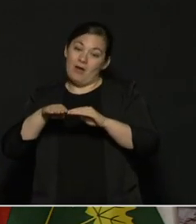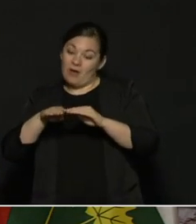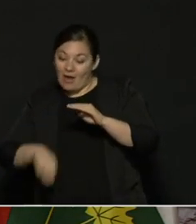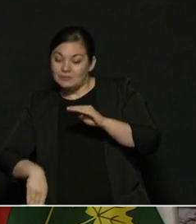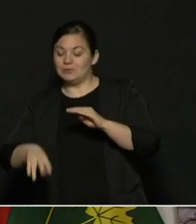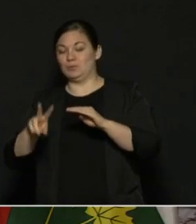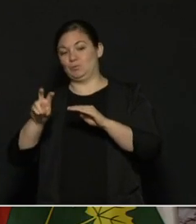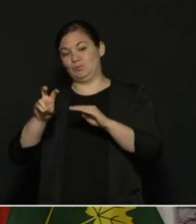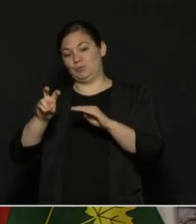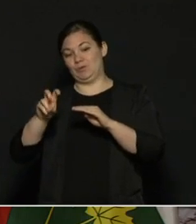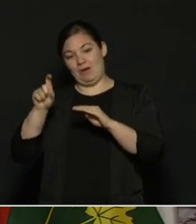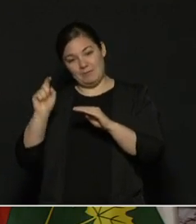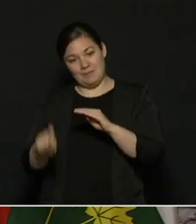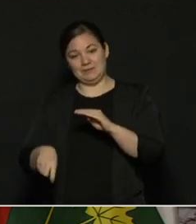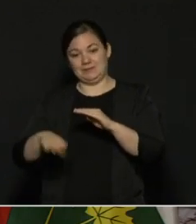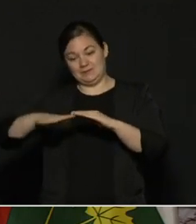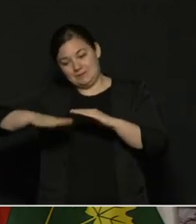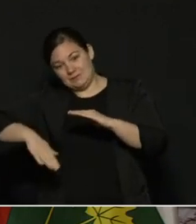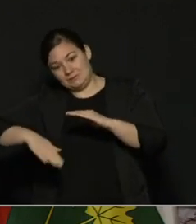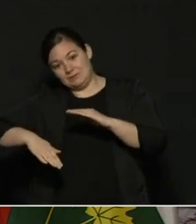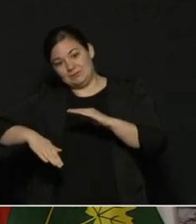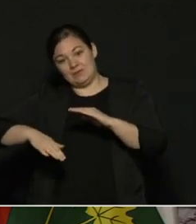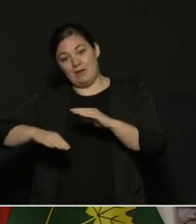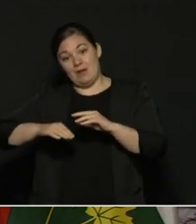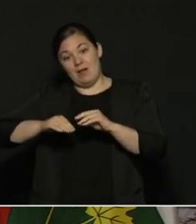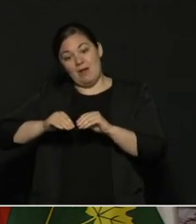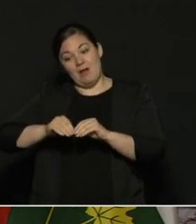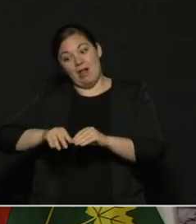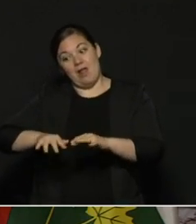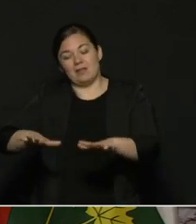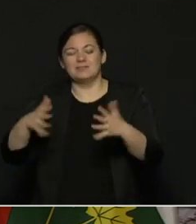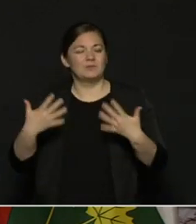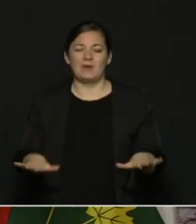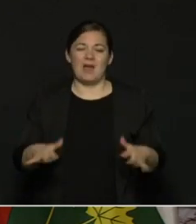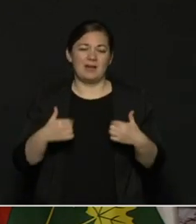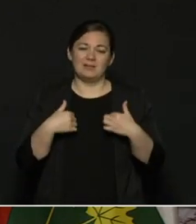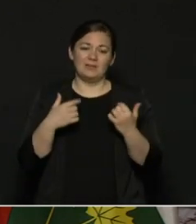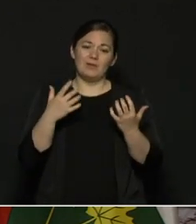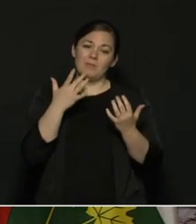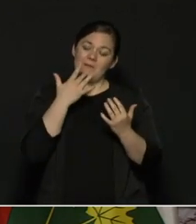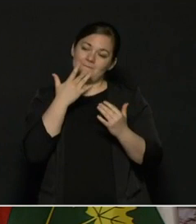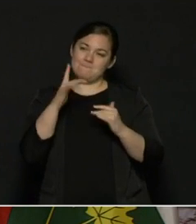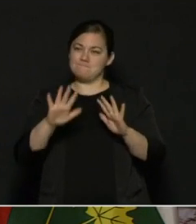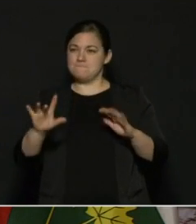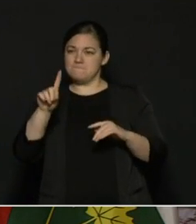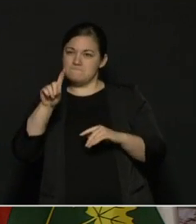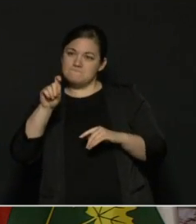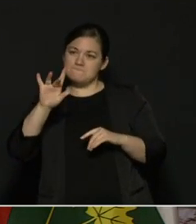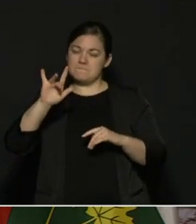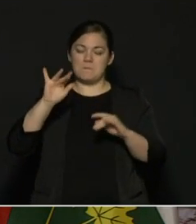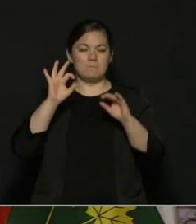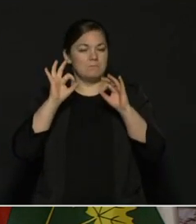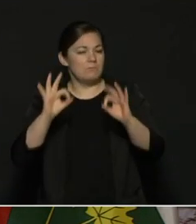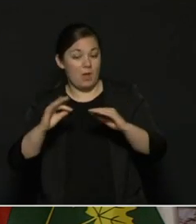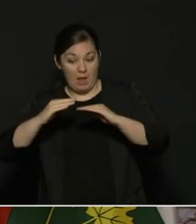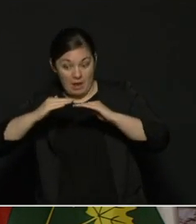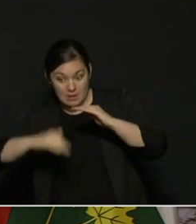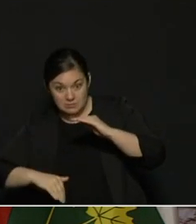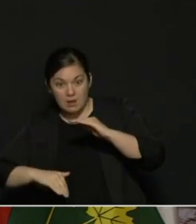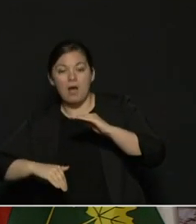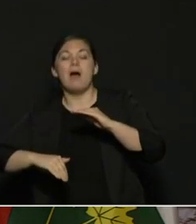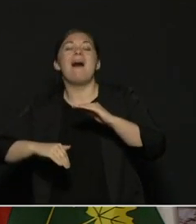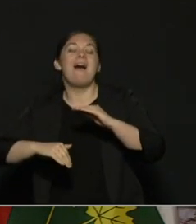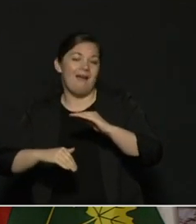of containment and more community spread closer to around 100. So we've got to look at all the data points, our transmission rates,